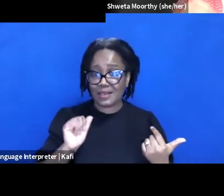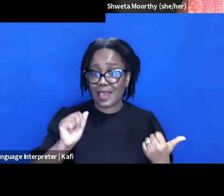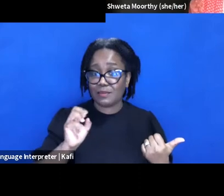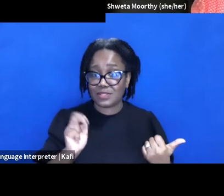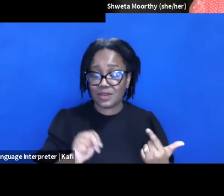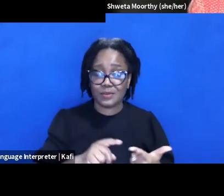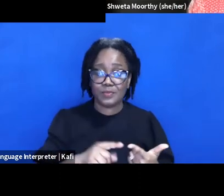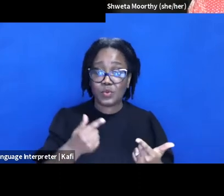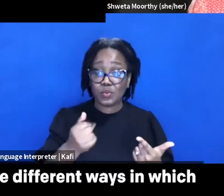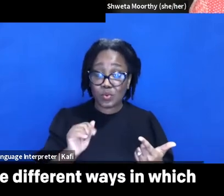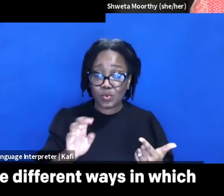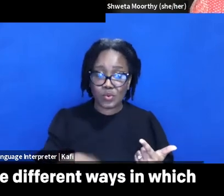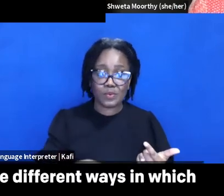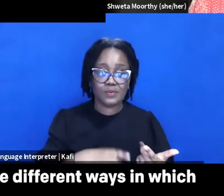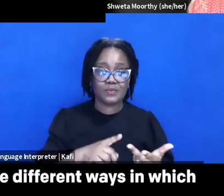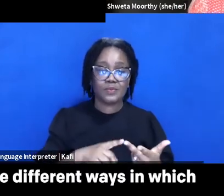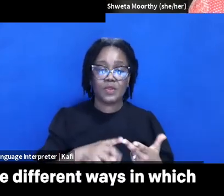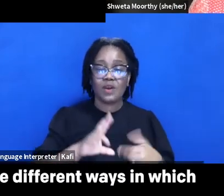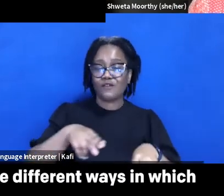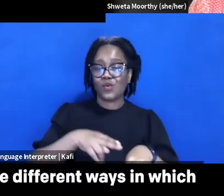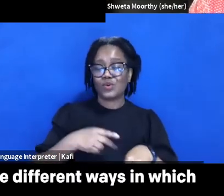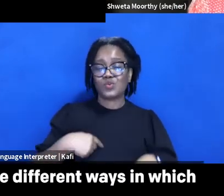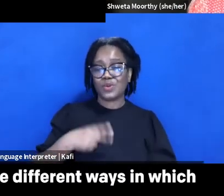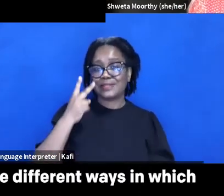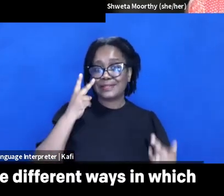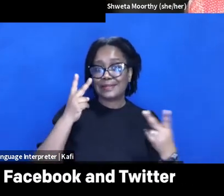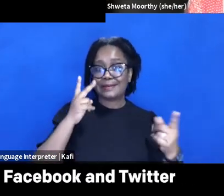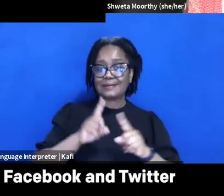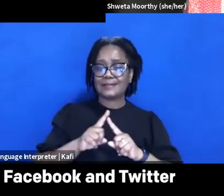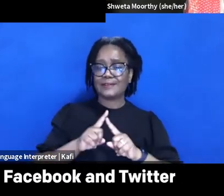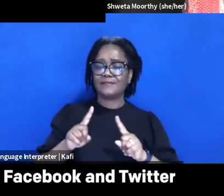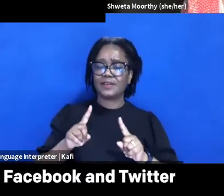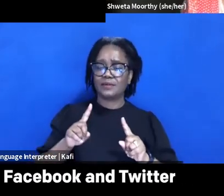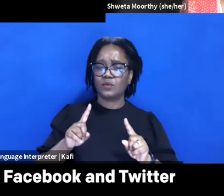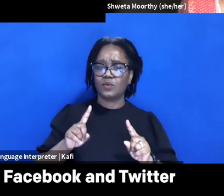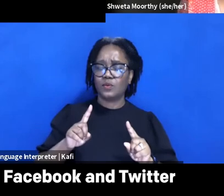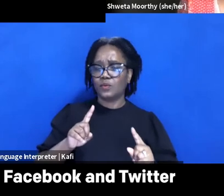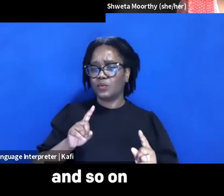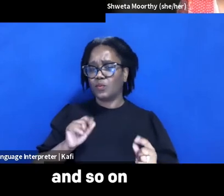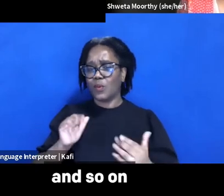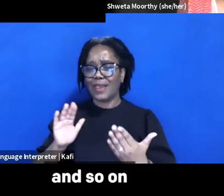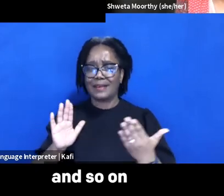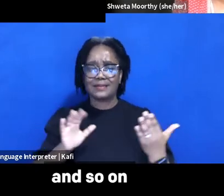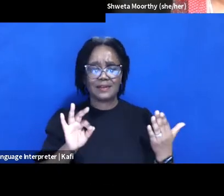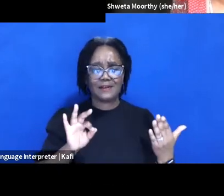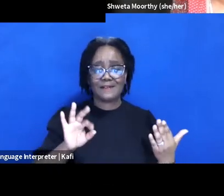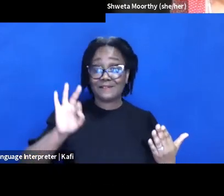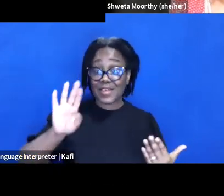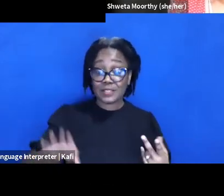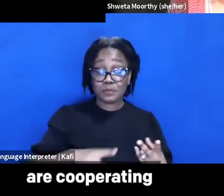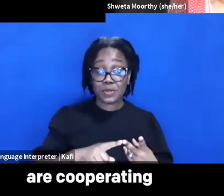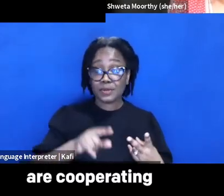seeing the different ways in which Facebook and Twitter and so on